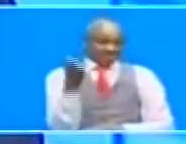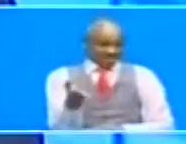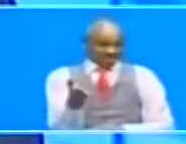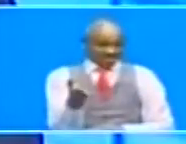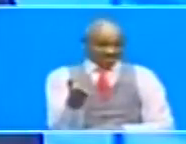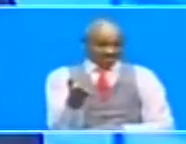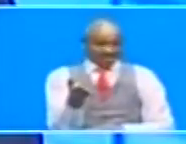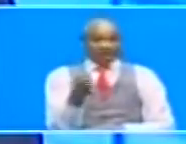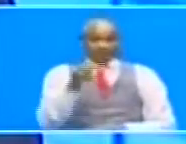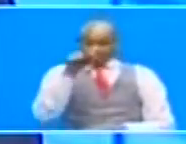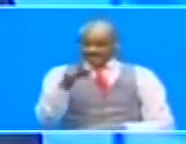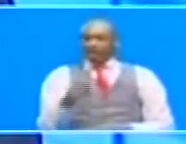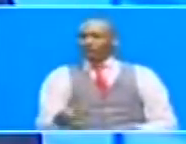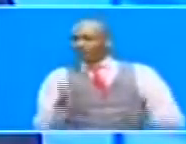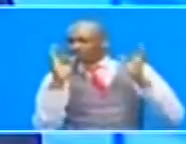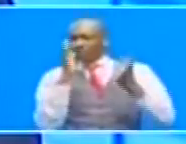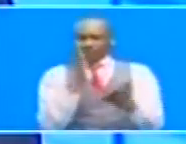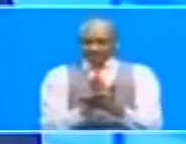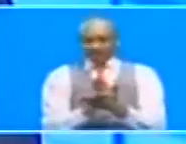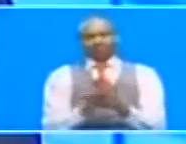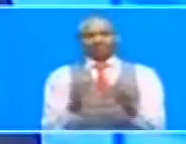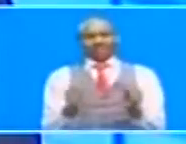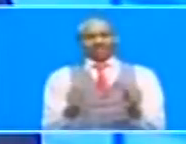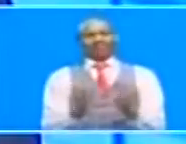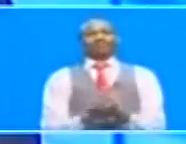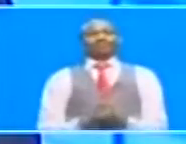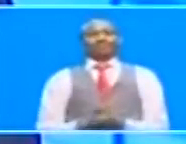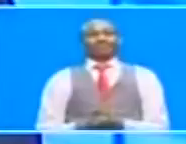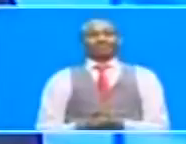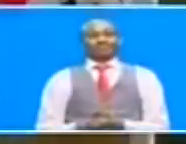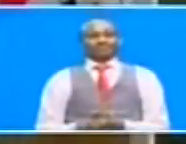that despite that official confirmation to the contrary.